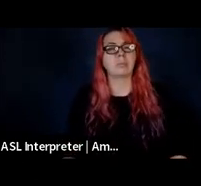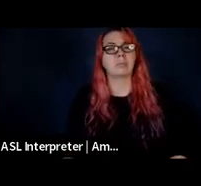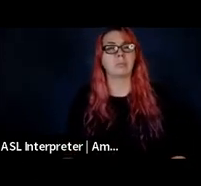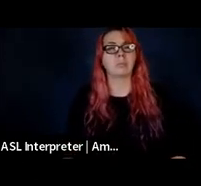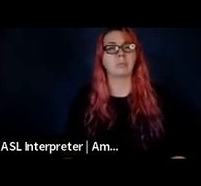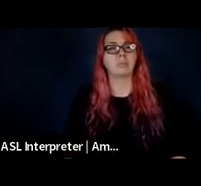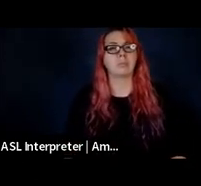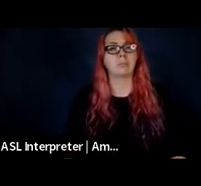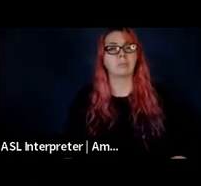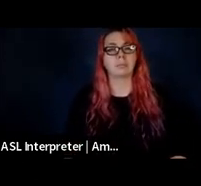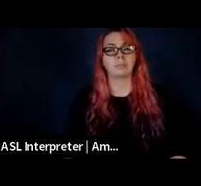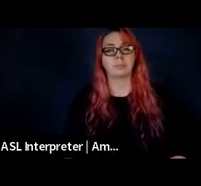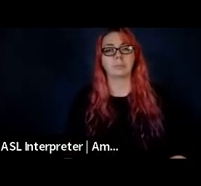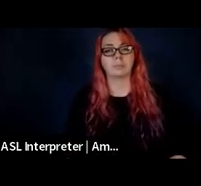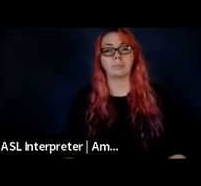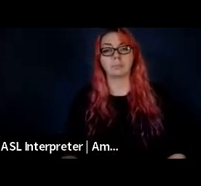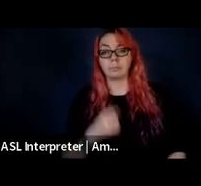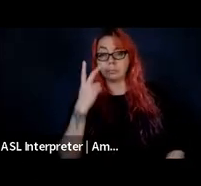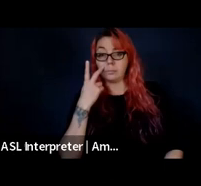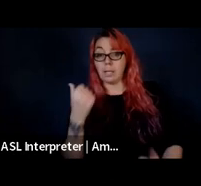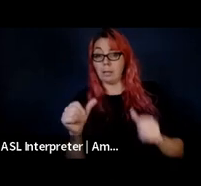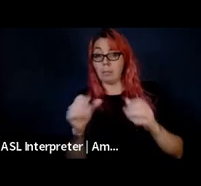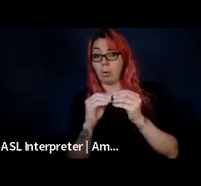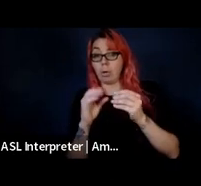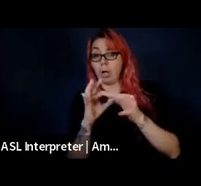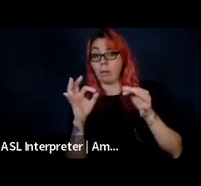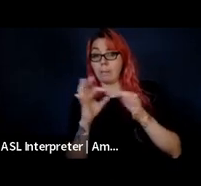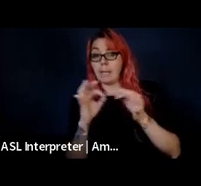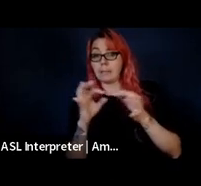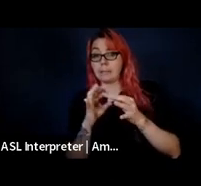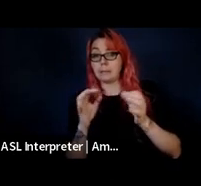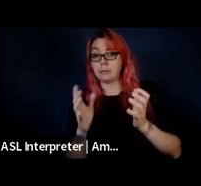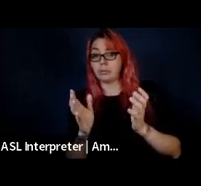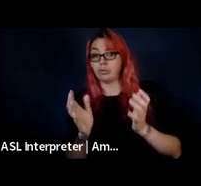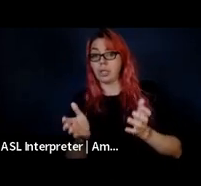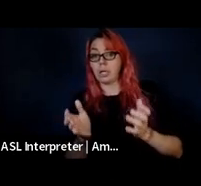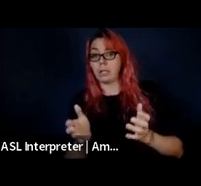So again, just want to see if there's any comments or.